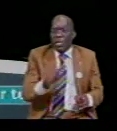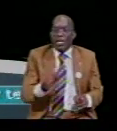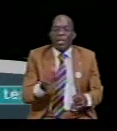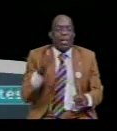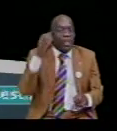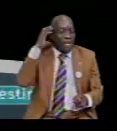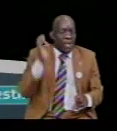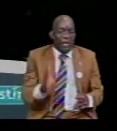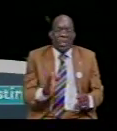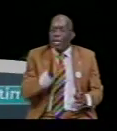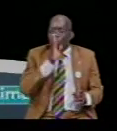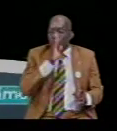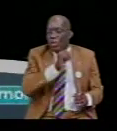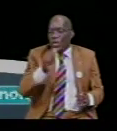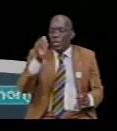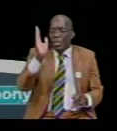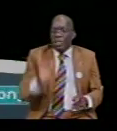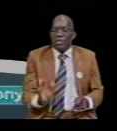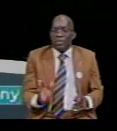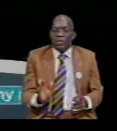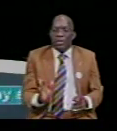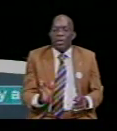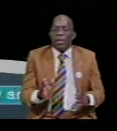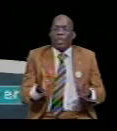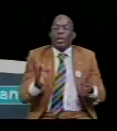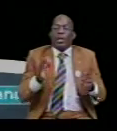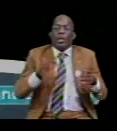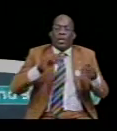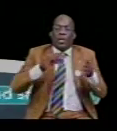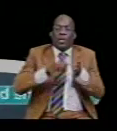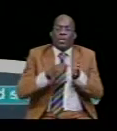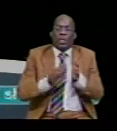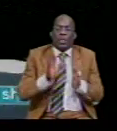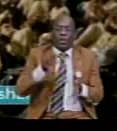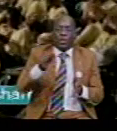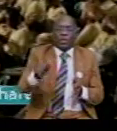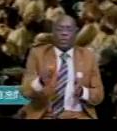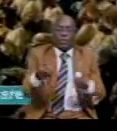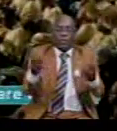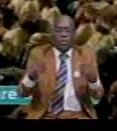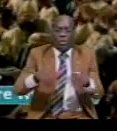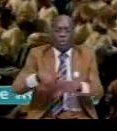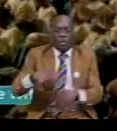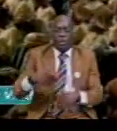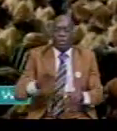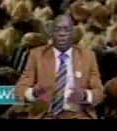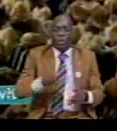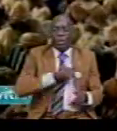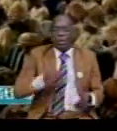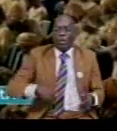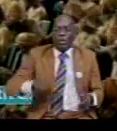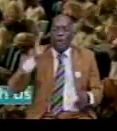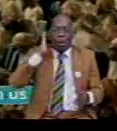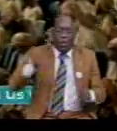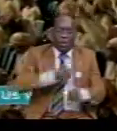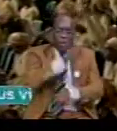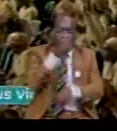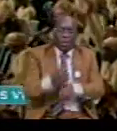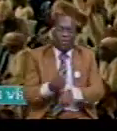up yourself. Come out and the Lord will confirm your healing. Praise the